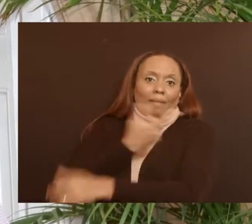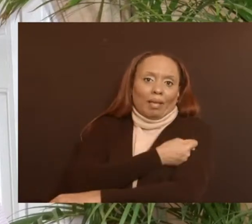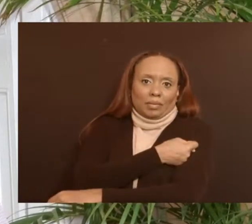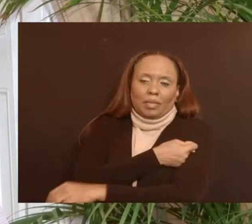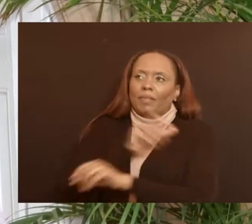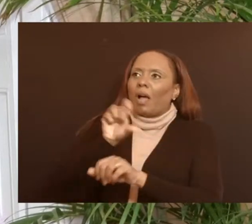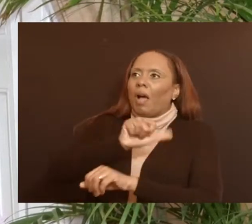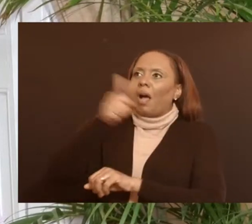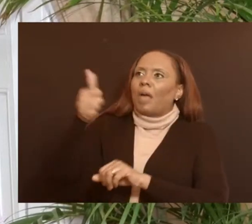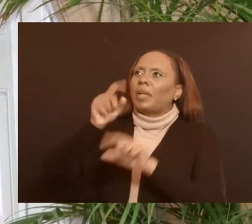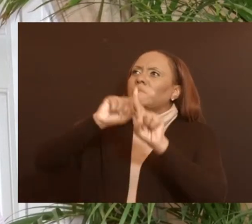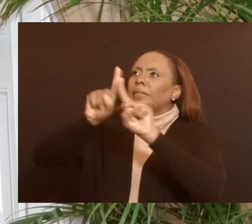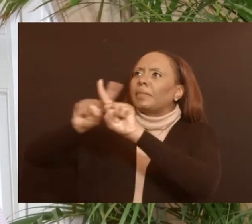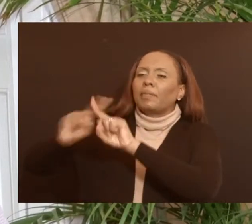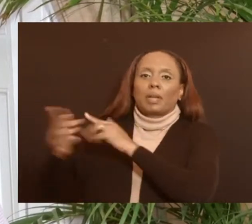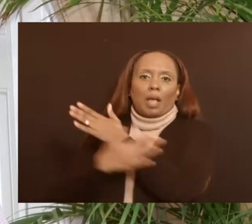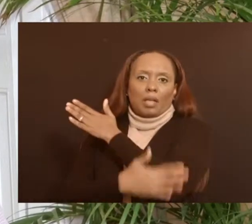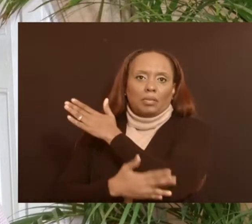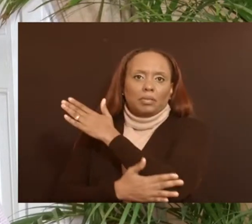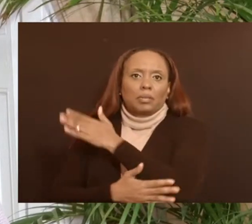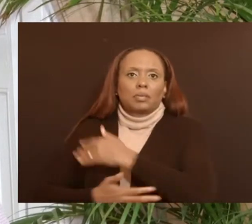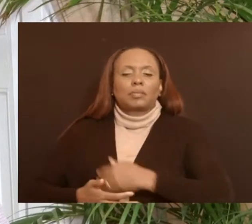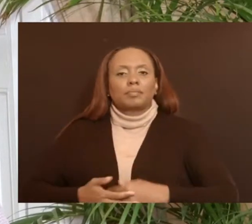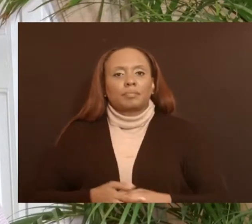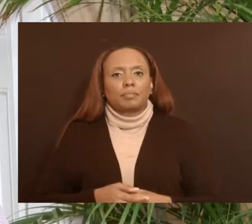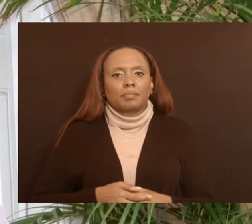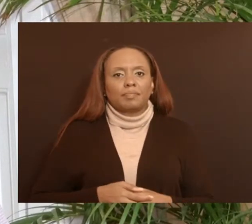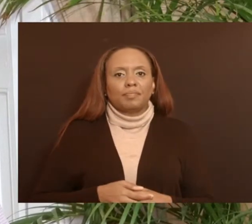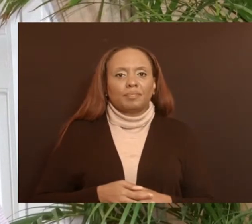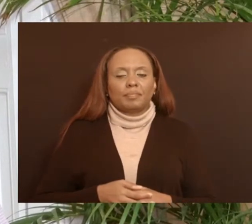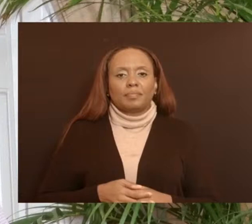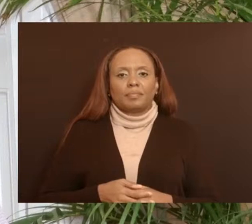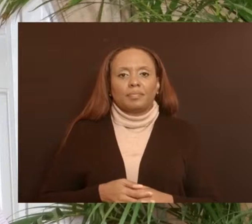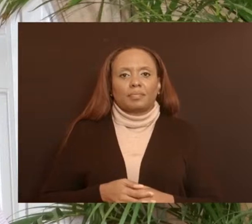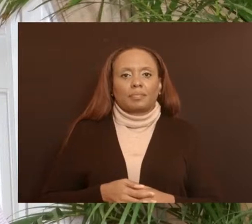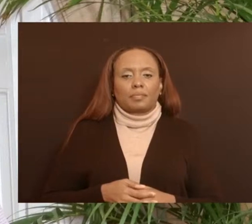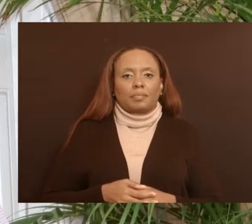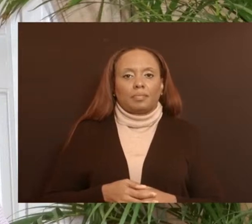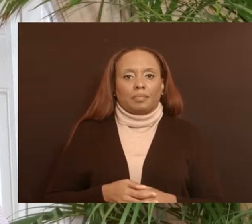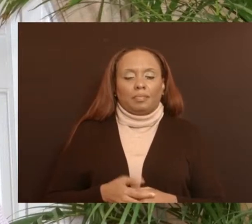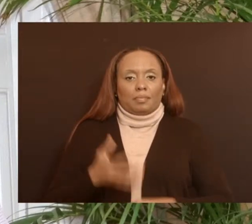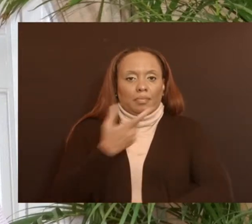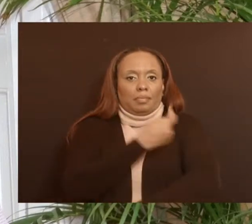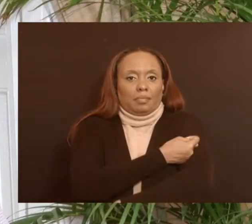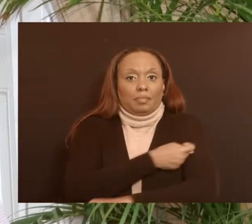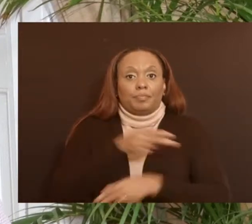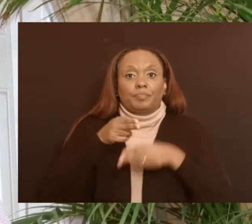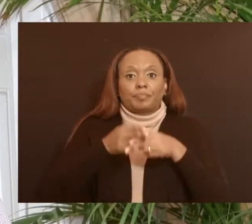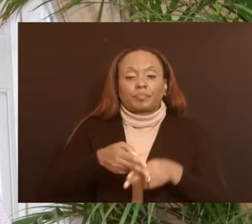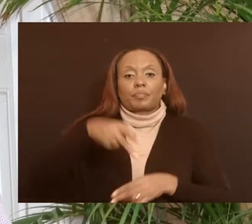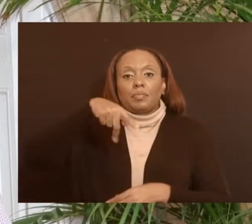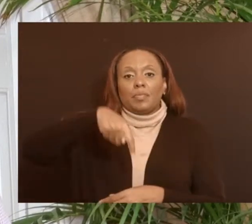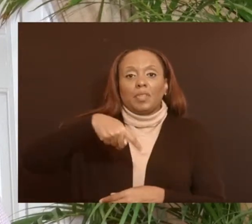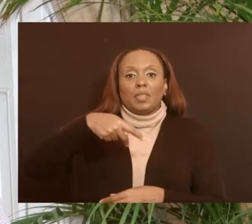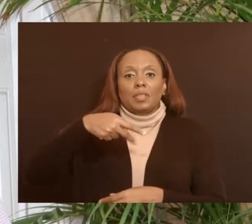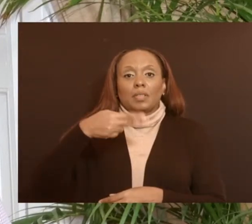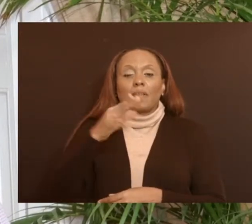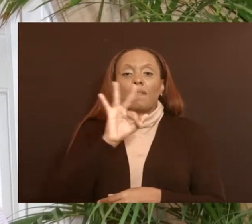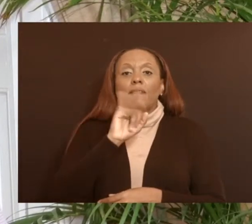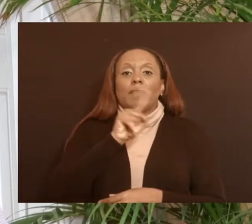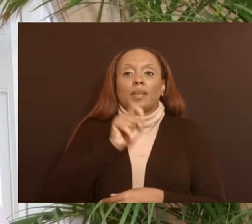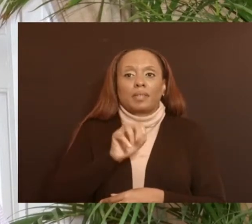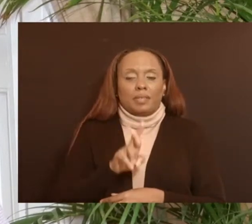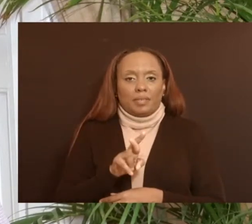has been sanctioned to be used in persons as early as 12 years of